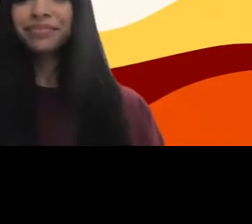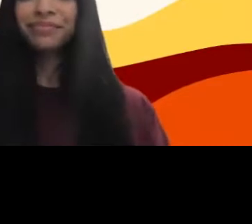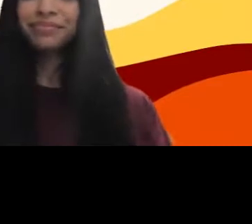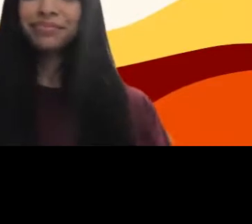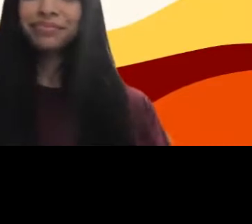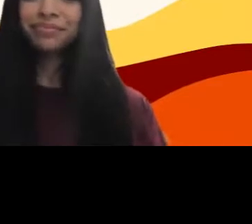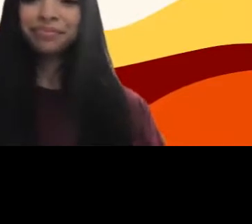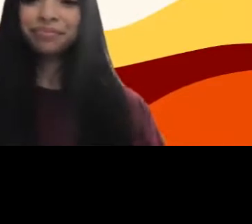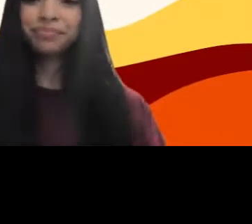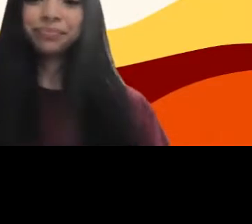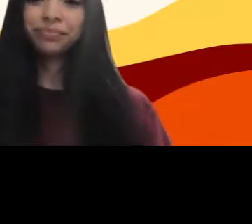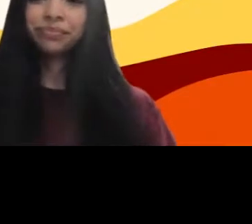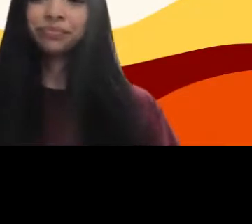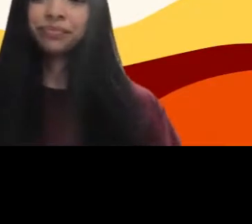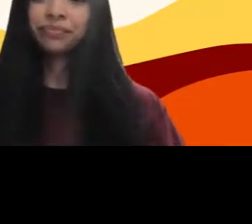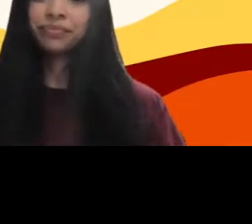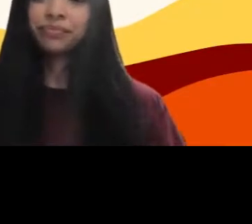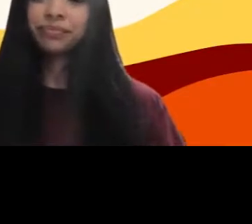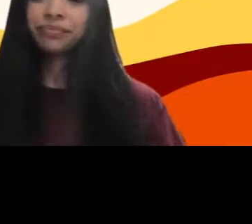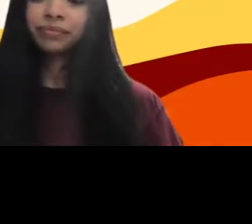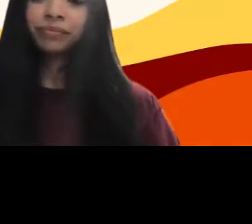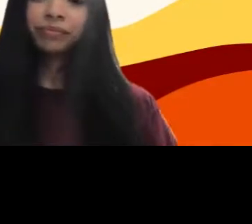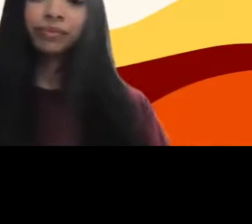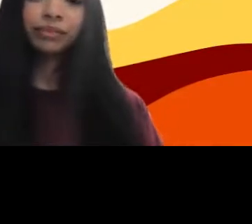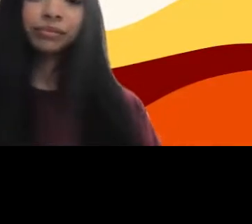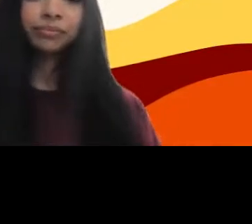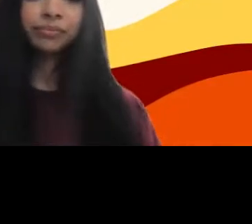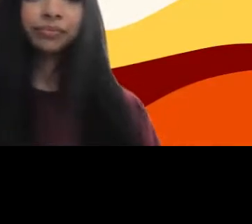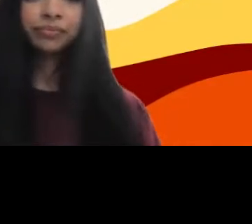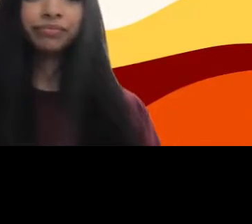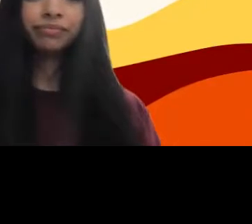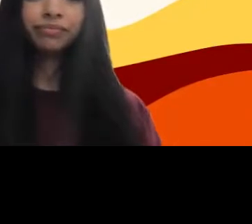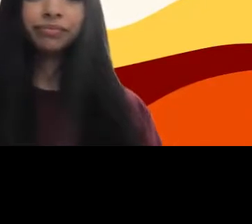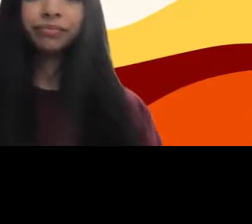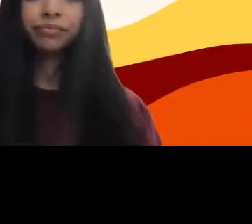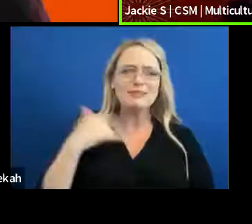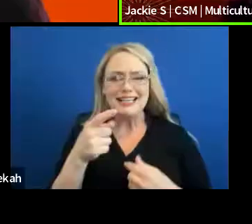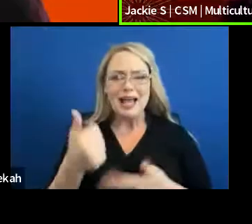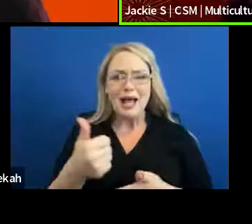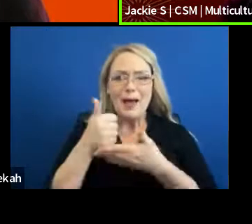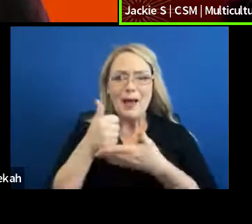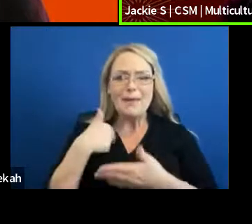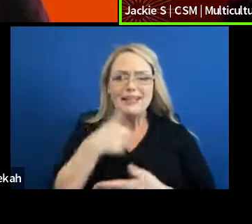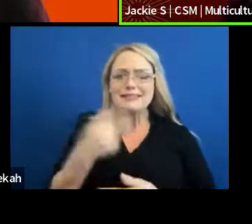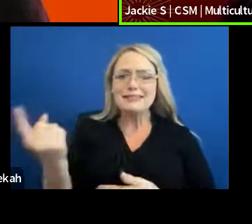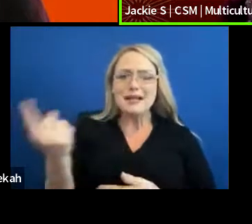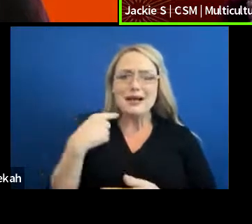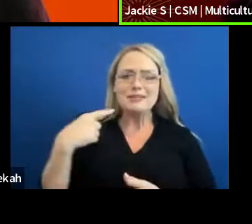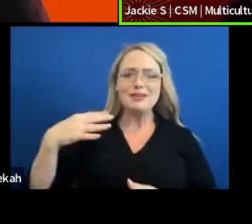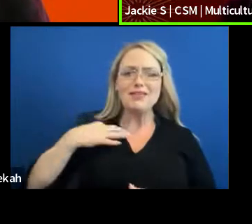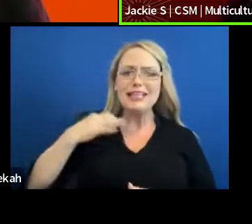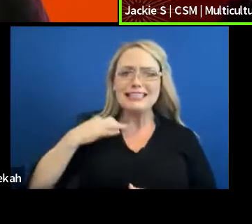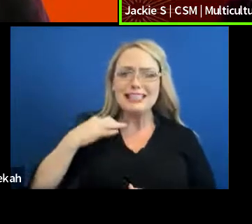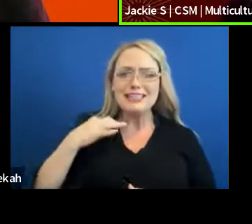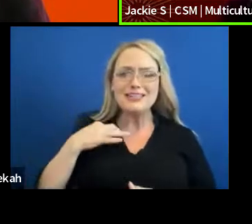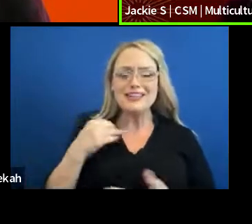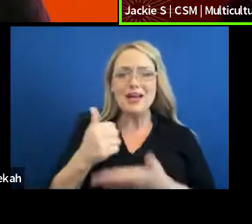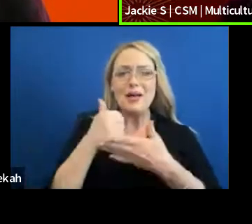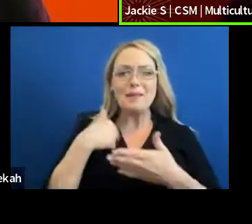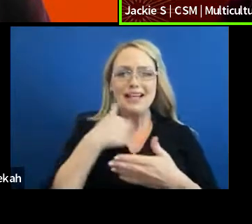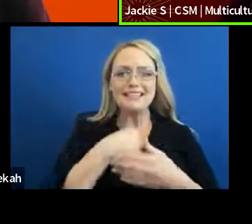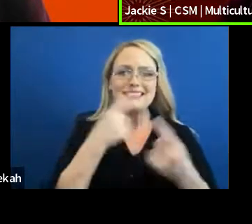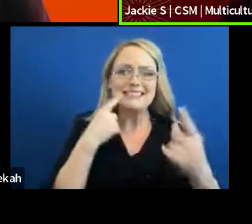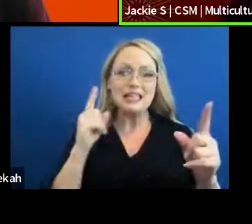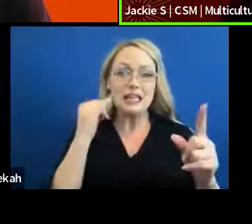so proud to have students like Layla, Brittany, and all the students that are helping us volunteer up in 468. And if you haven't already checked it